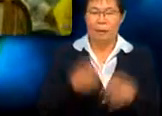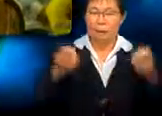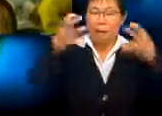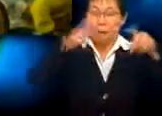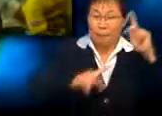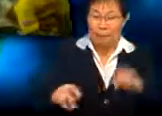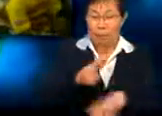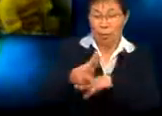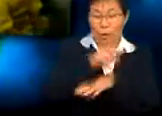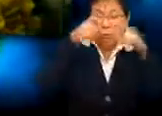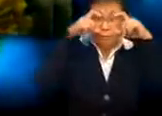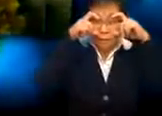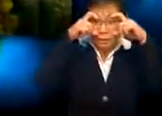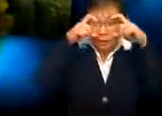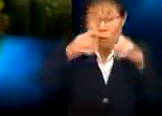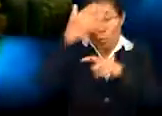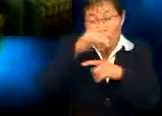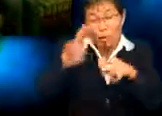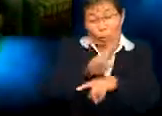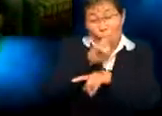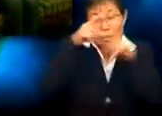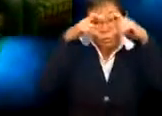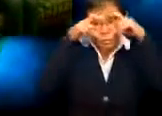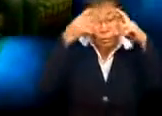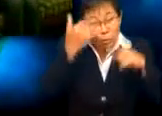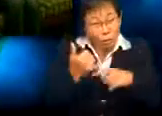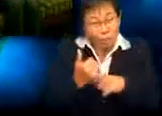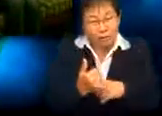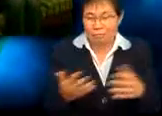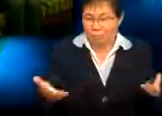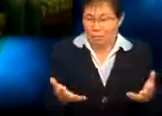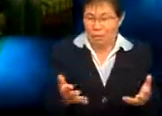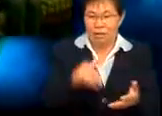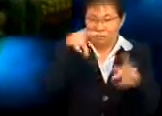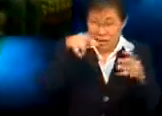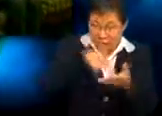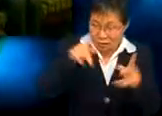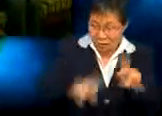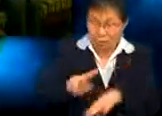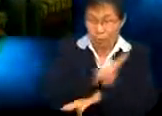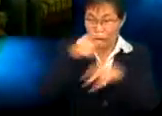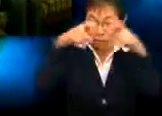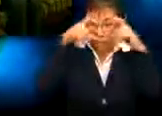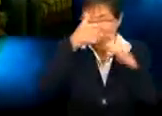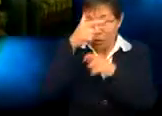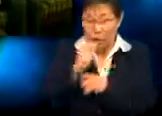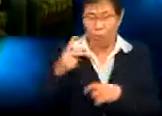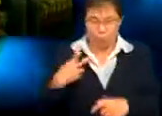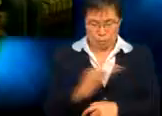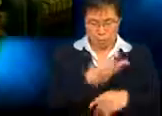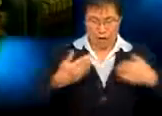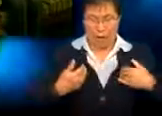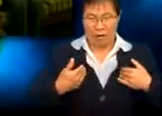Many people wear spectacles. Why do they wear spectacles? Well, these people wear spectacles because we